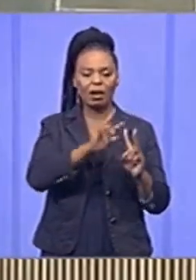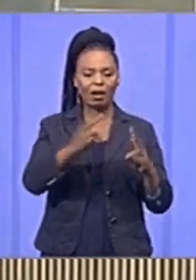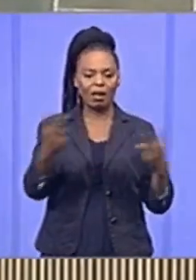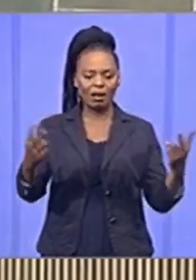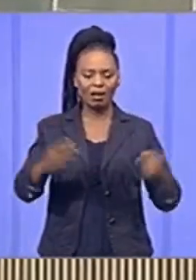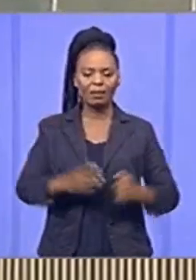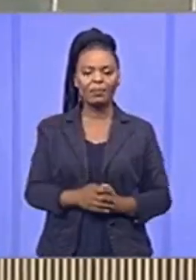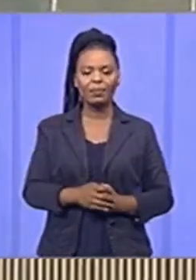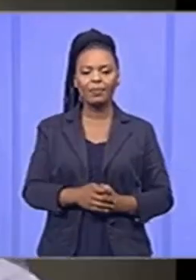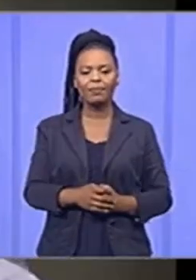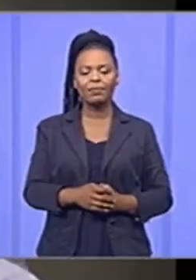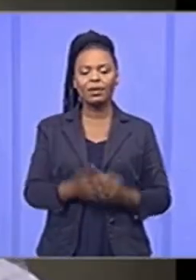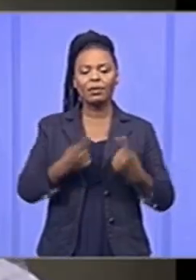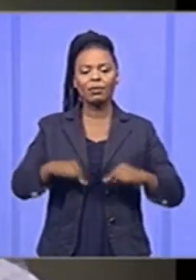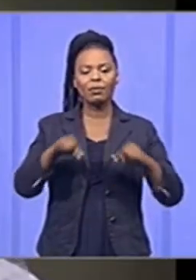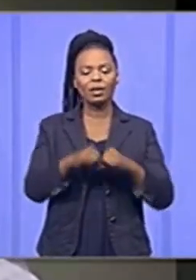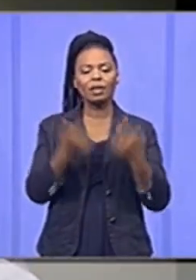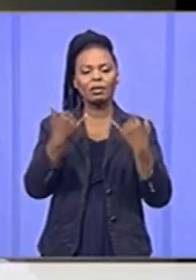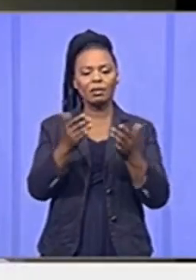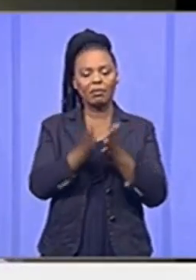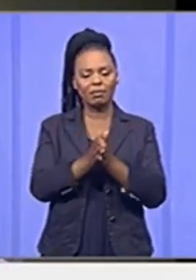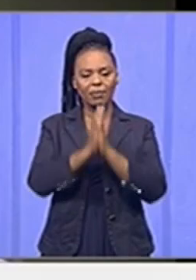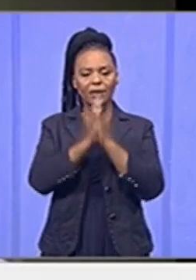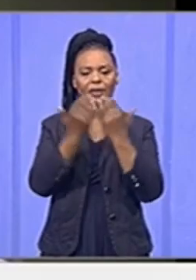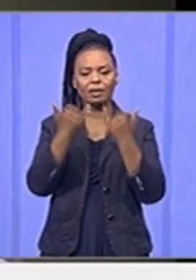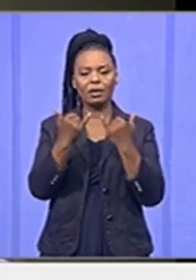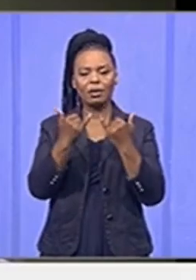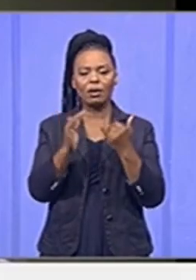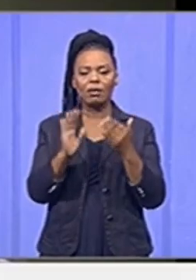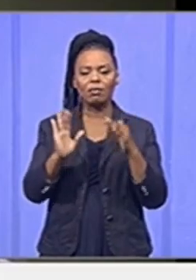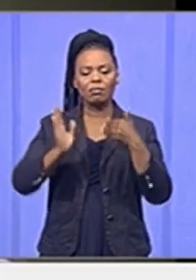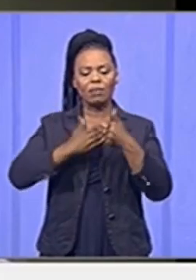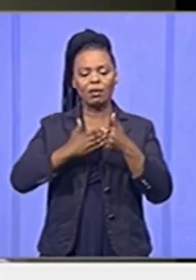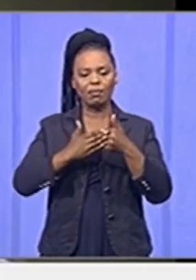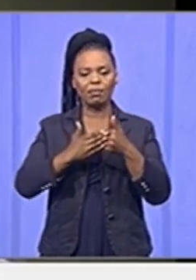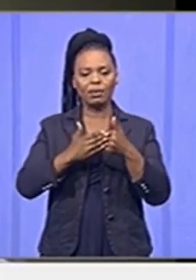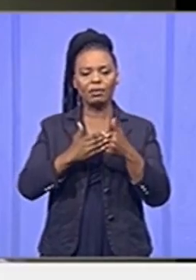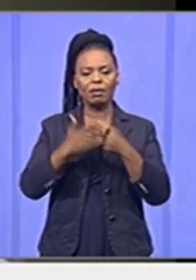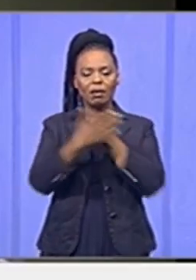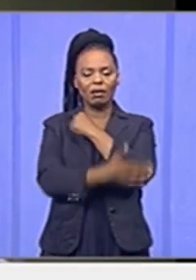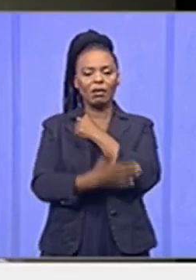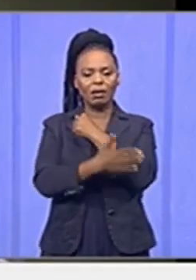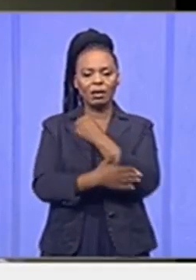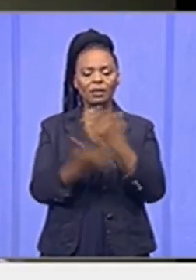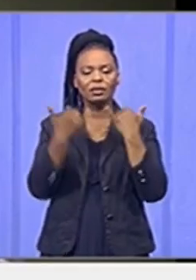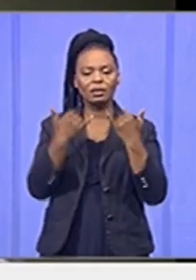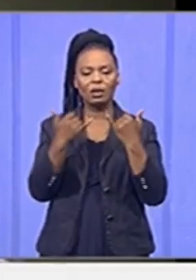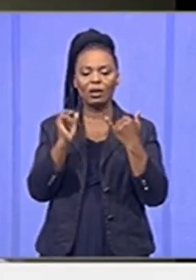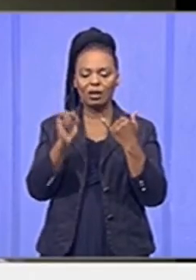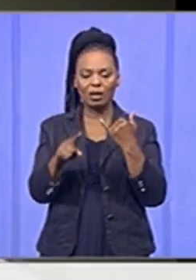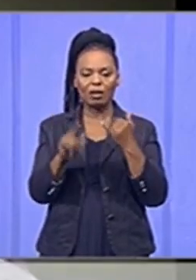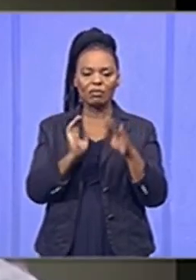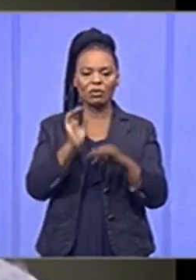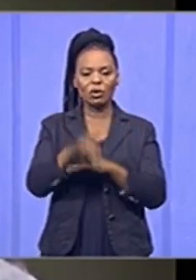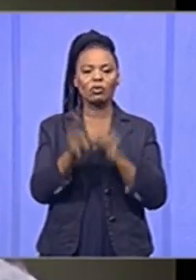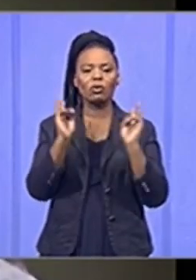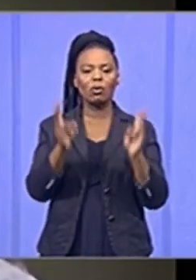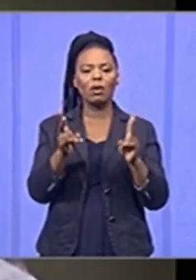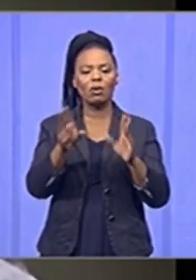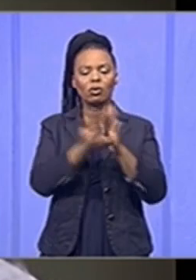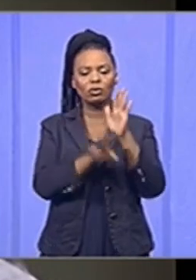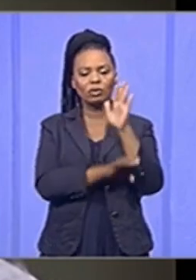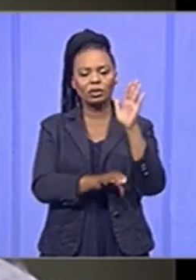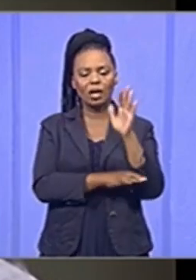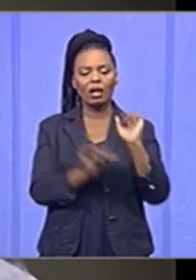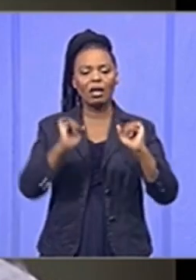What we are condemning is the call for a shutdown, which in essence is beyond the normal constitutionally